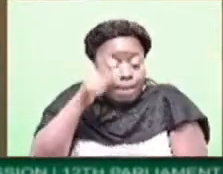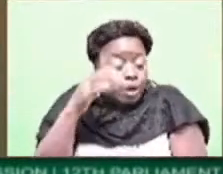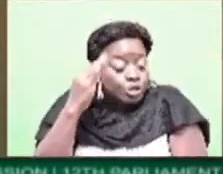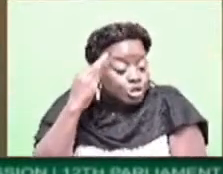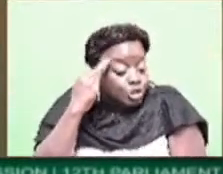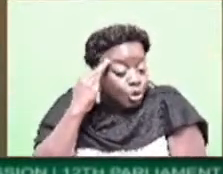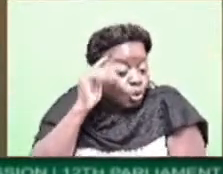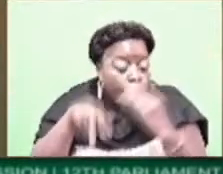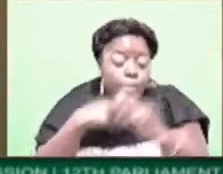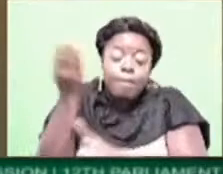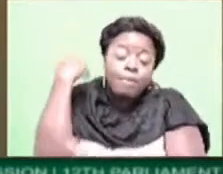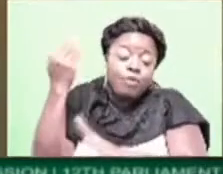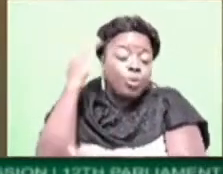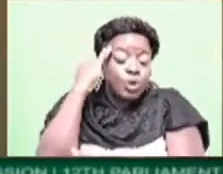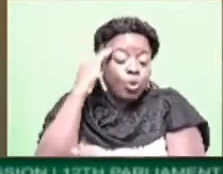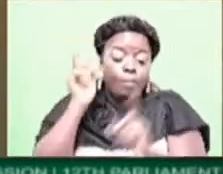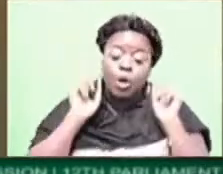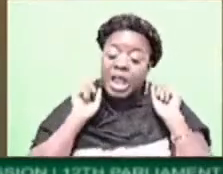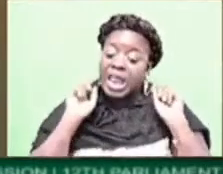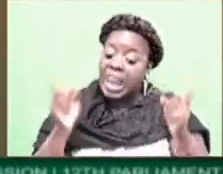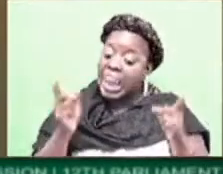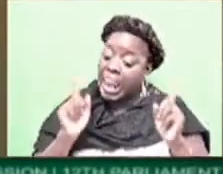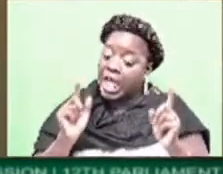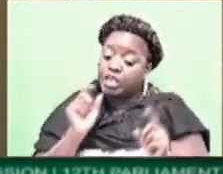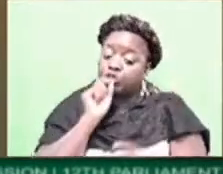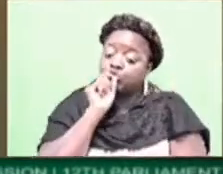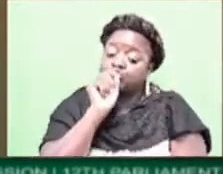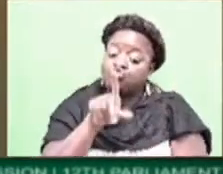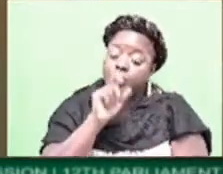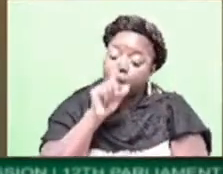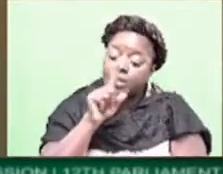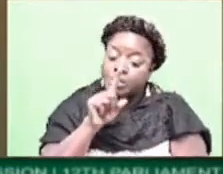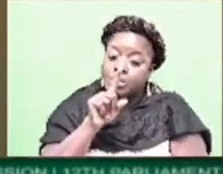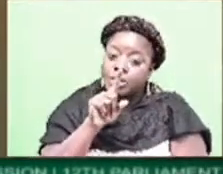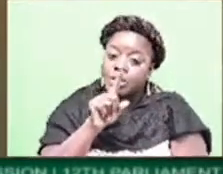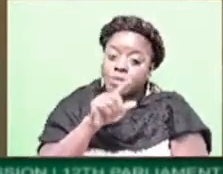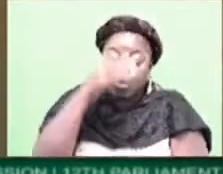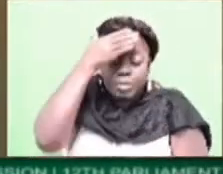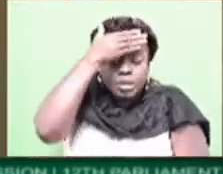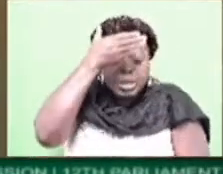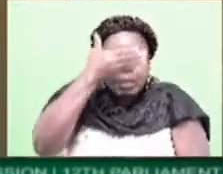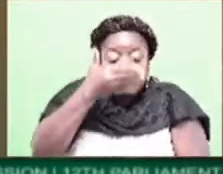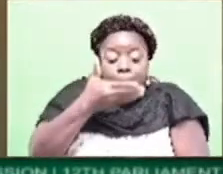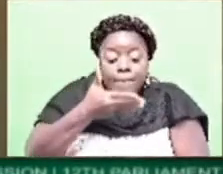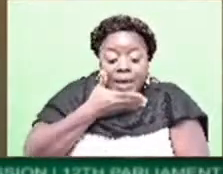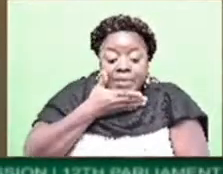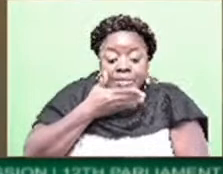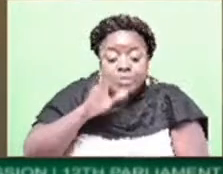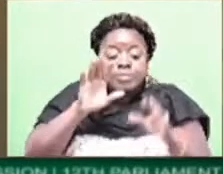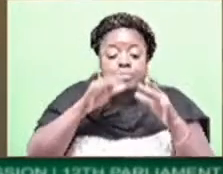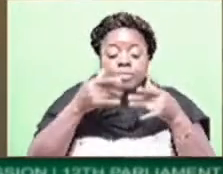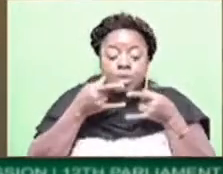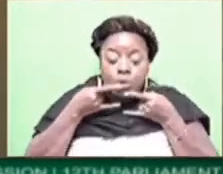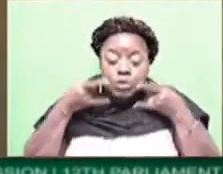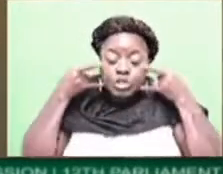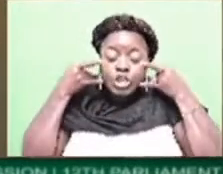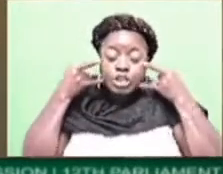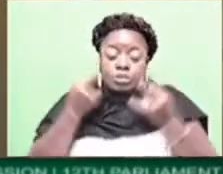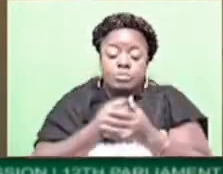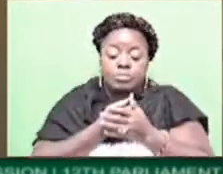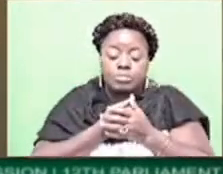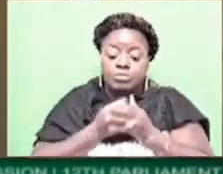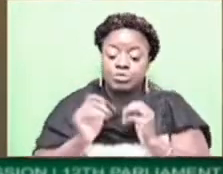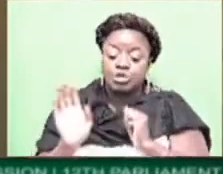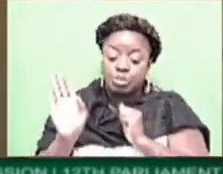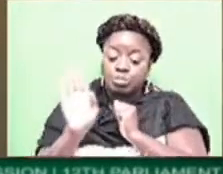droplets, because we are putting up barriers in our faces, whether it's a shield or a mask, to prevent those